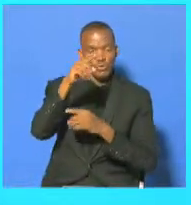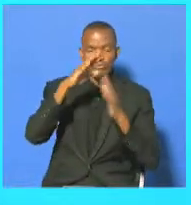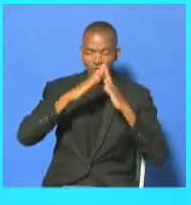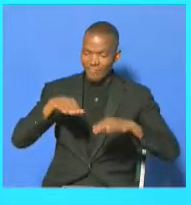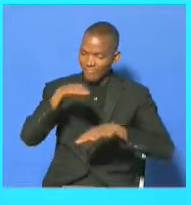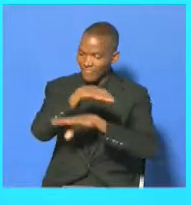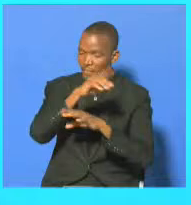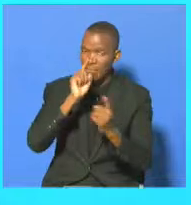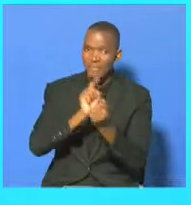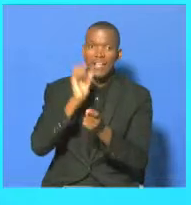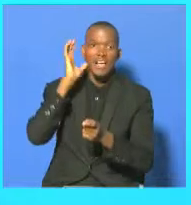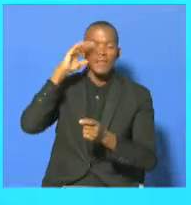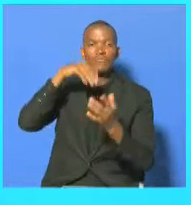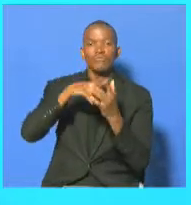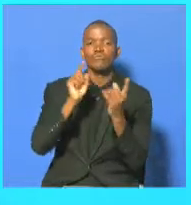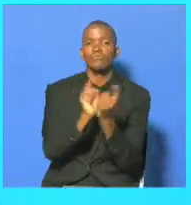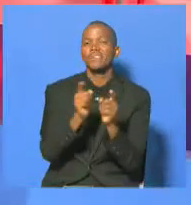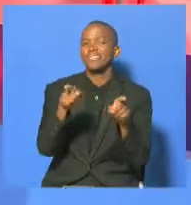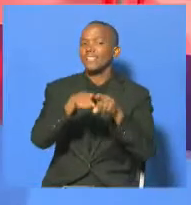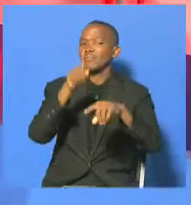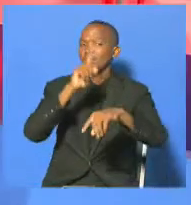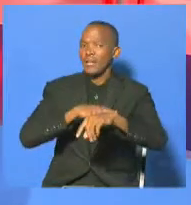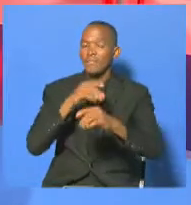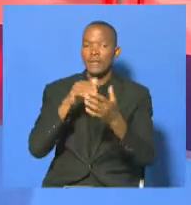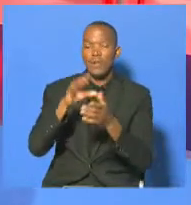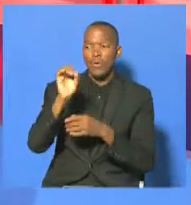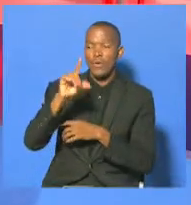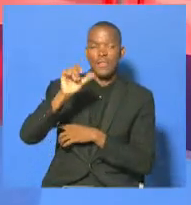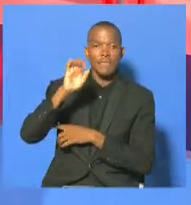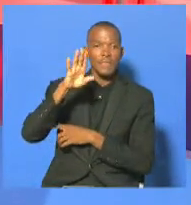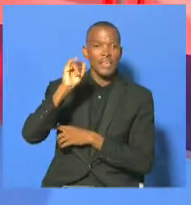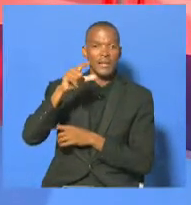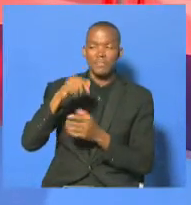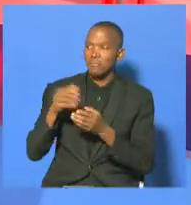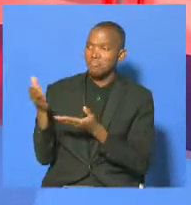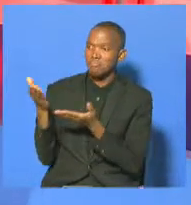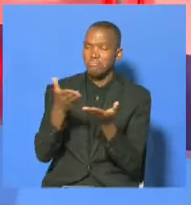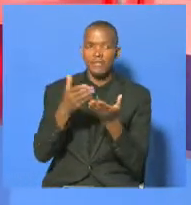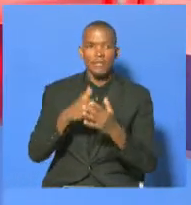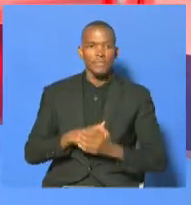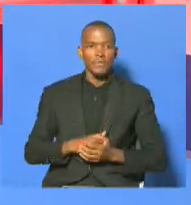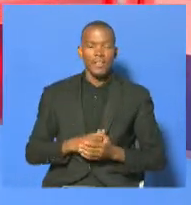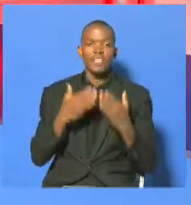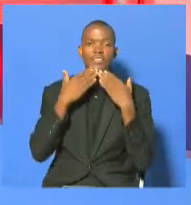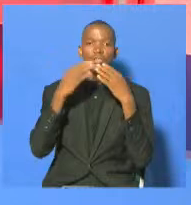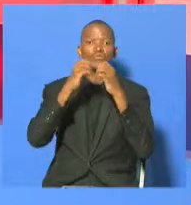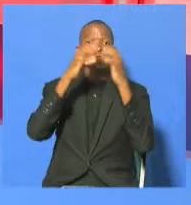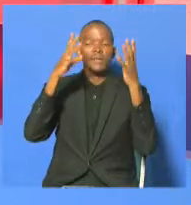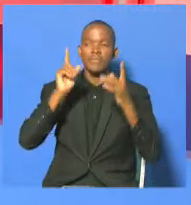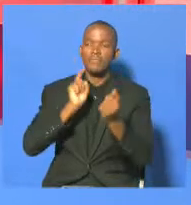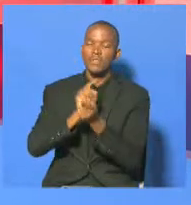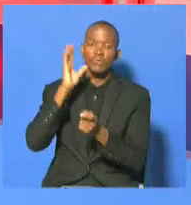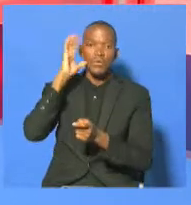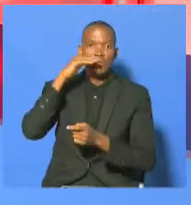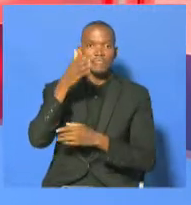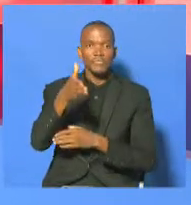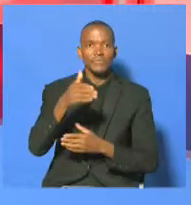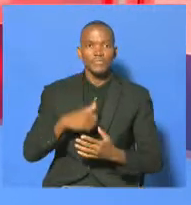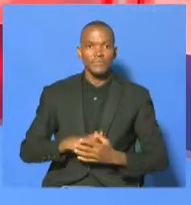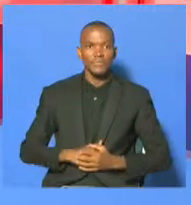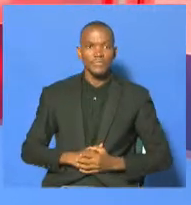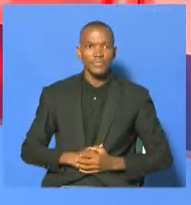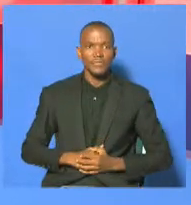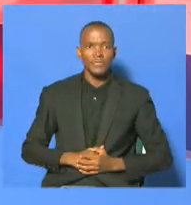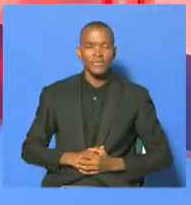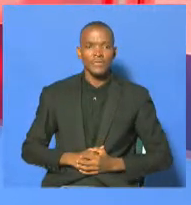Until we meet again tomorrow, same time. Now, Ulibile Samoka, the ball is back in our court. Thank you so much. Let's meet again tomorrow. Thank you very much.